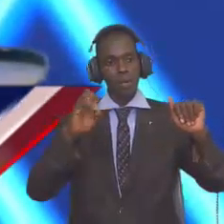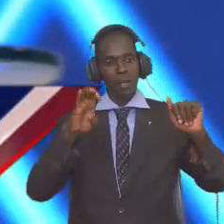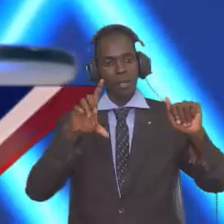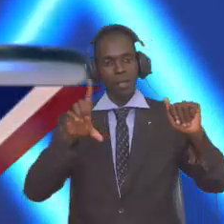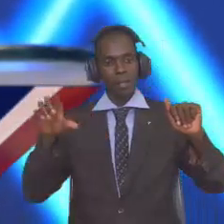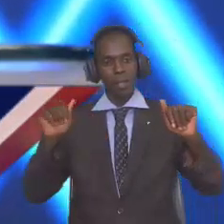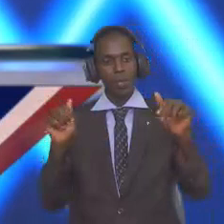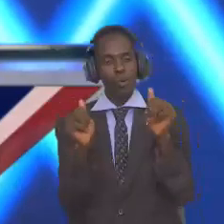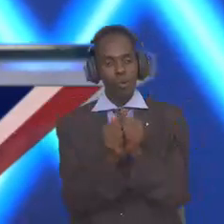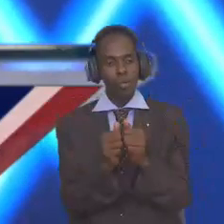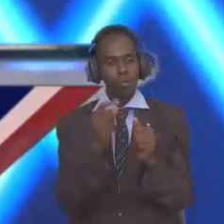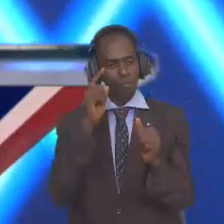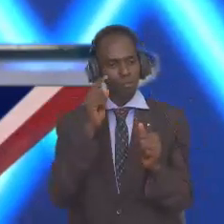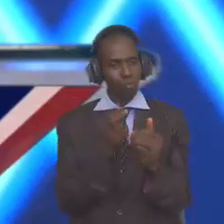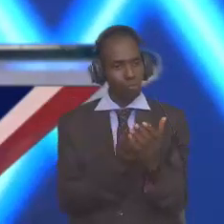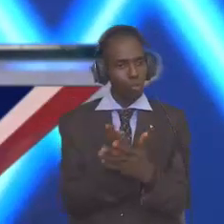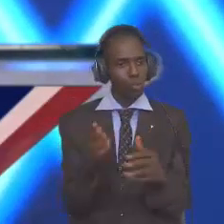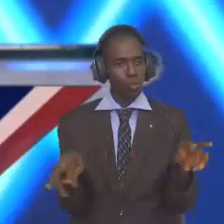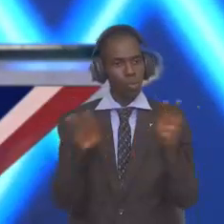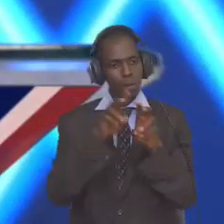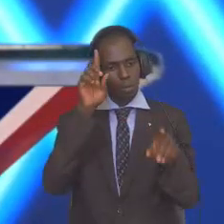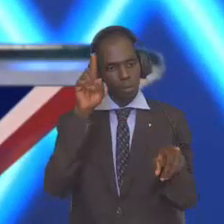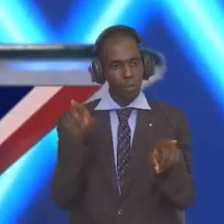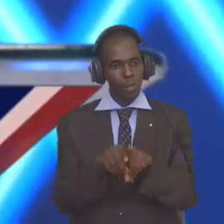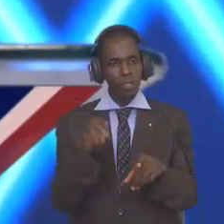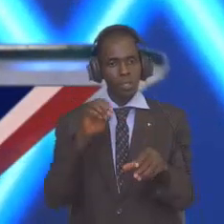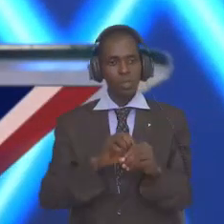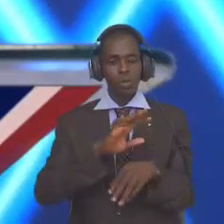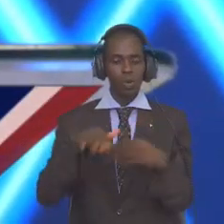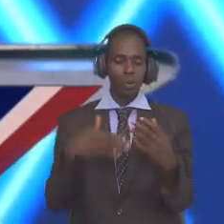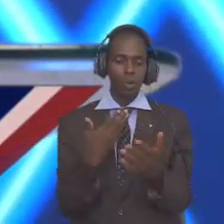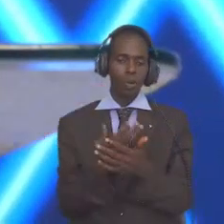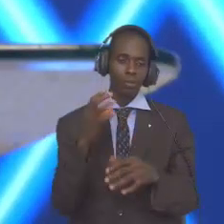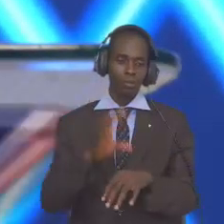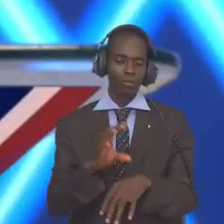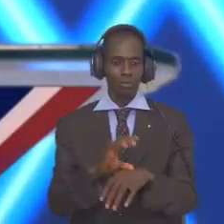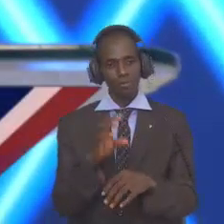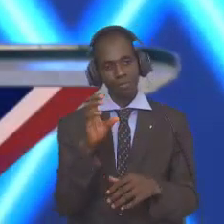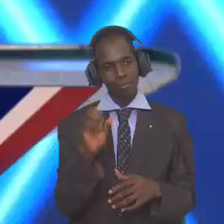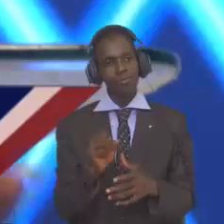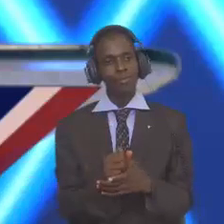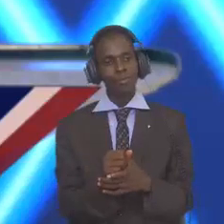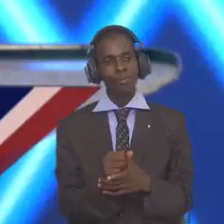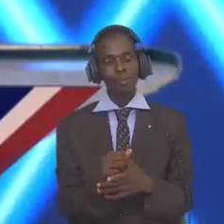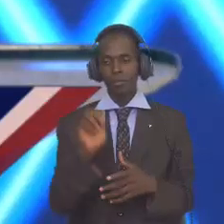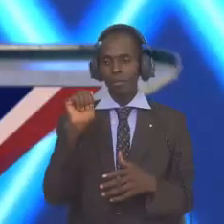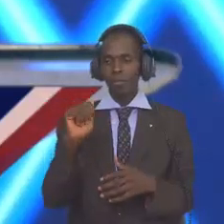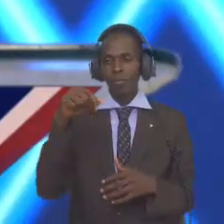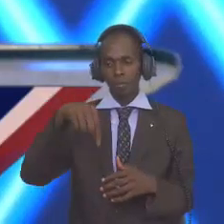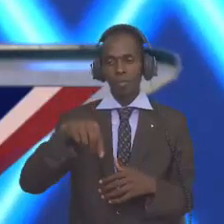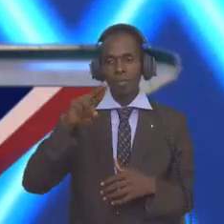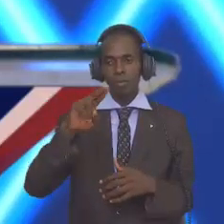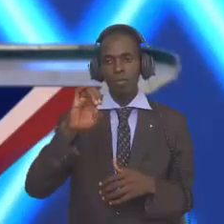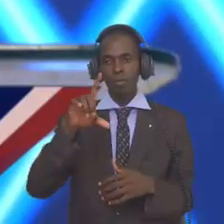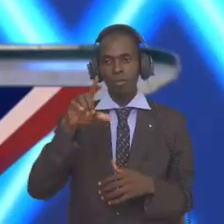1 Corinthians chapter 16, verse 19. The churches of Asia salute you. Aquila and Priscilla salute you